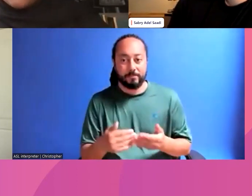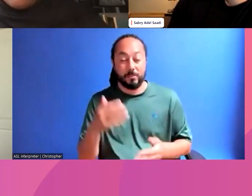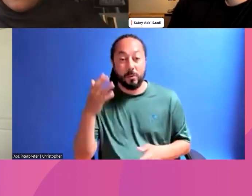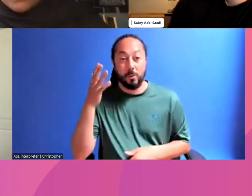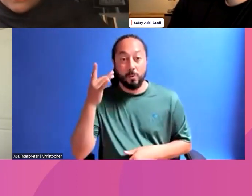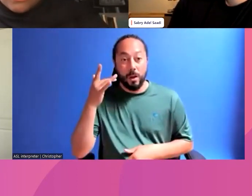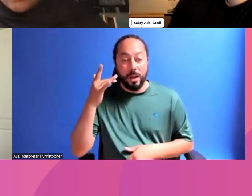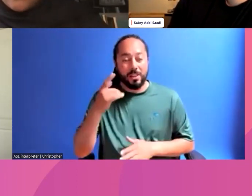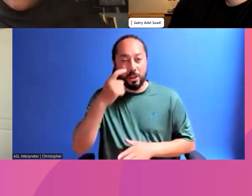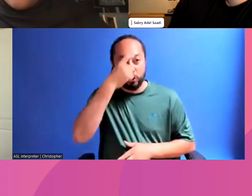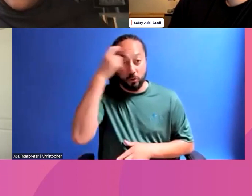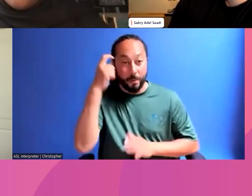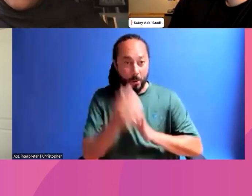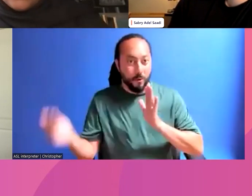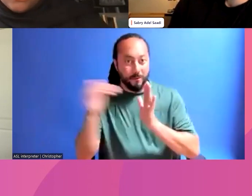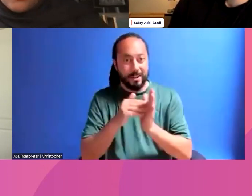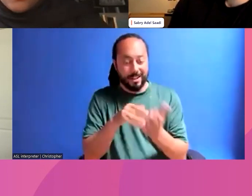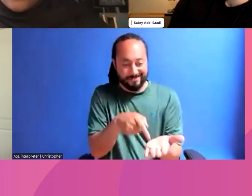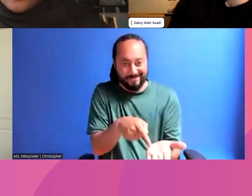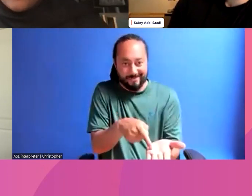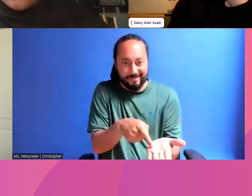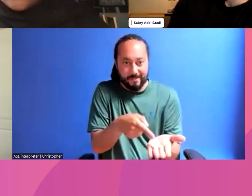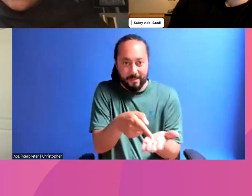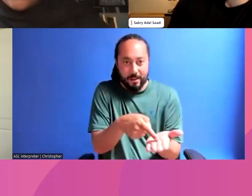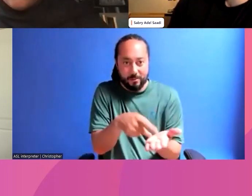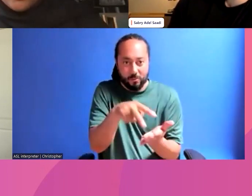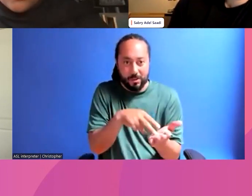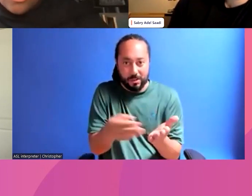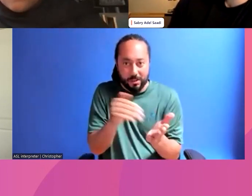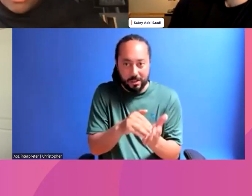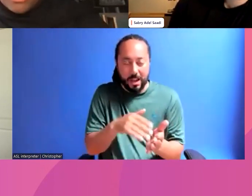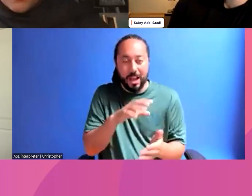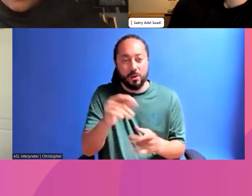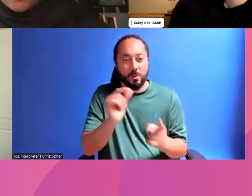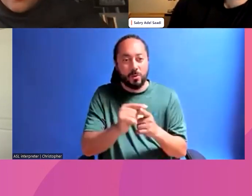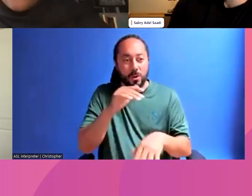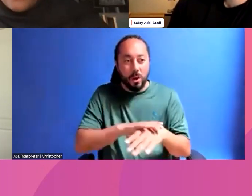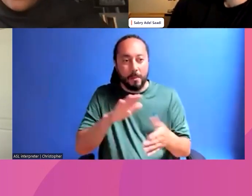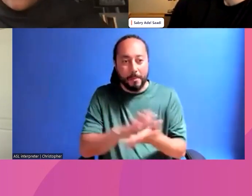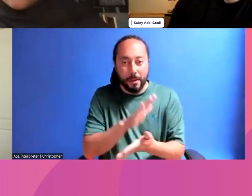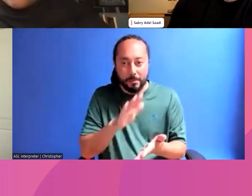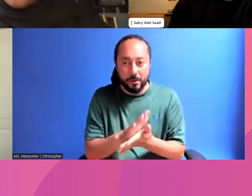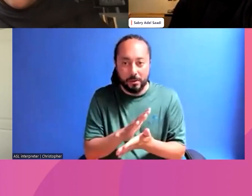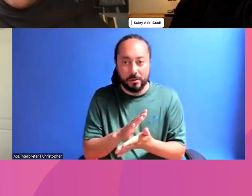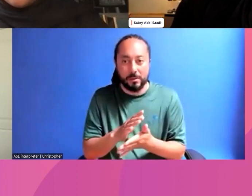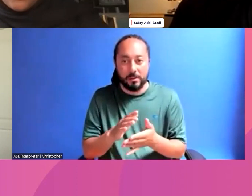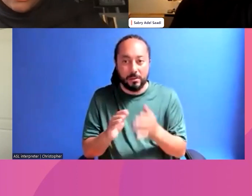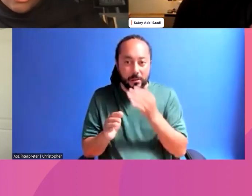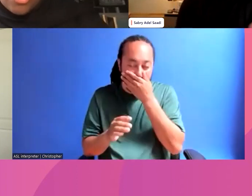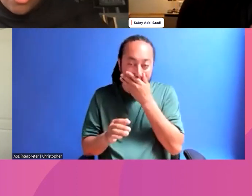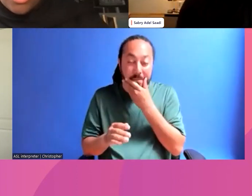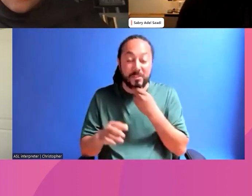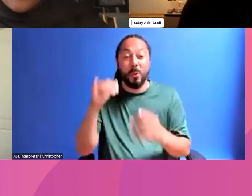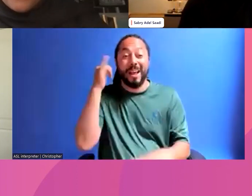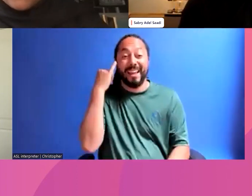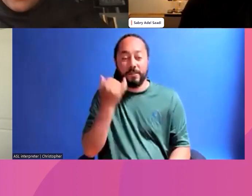aspect around re-traumatizing the individual and having to see like your words on paper, and how that, like, it's one thing to tell